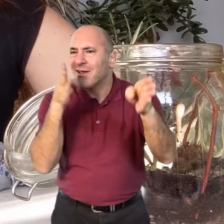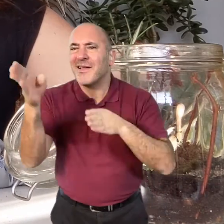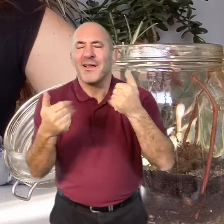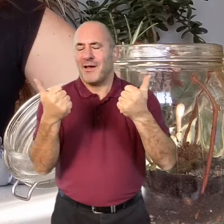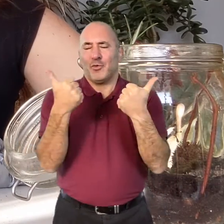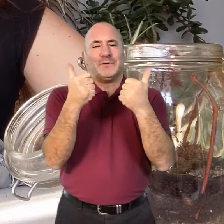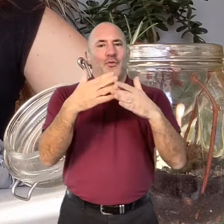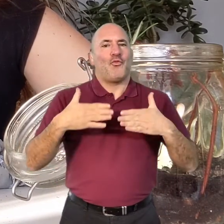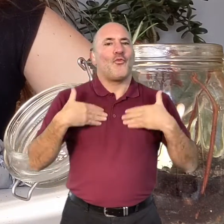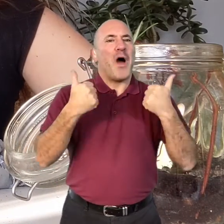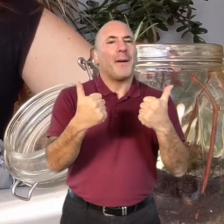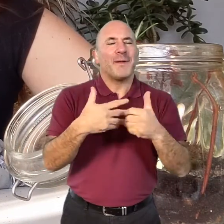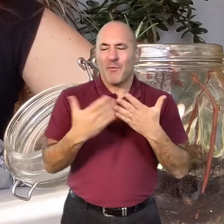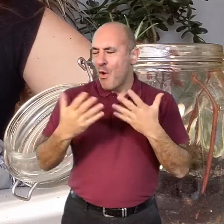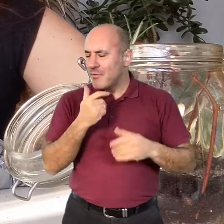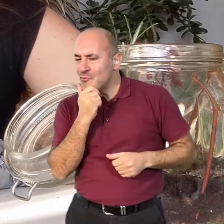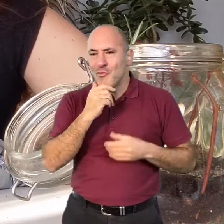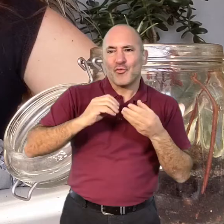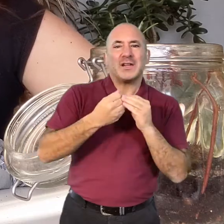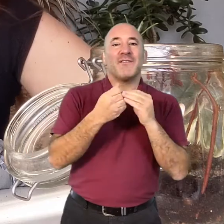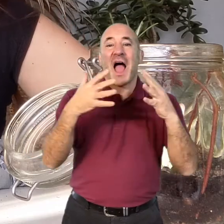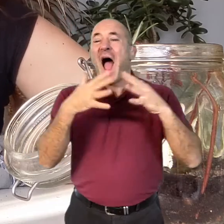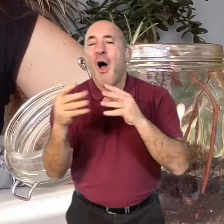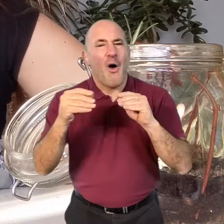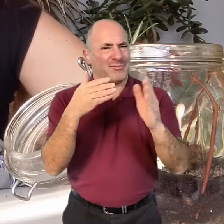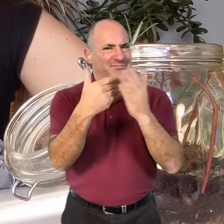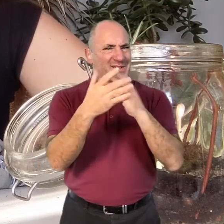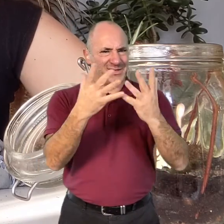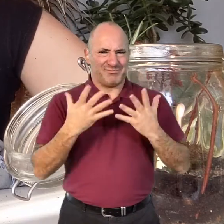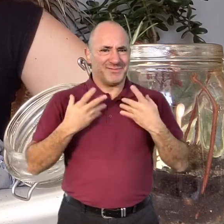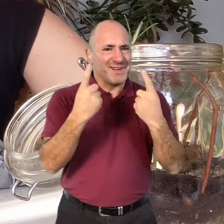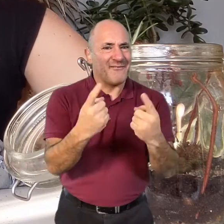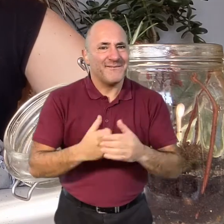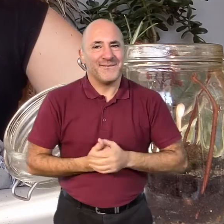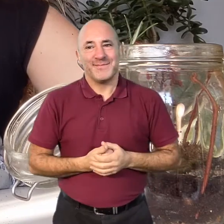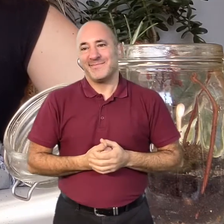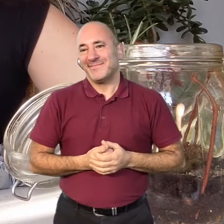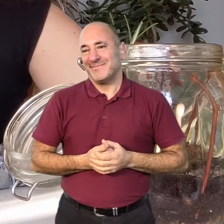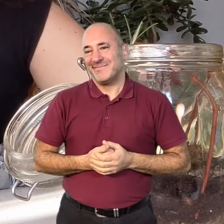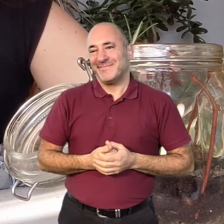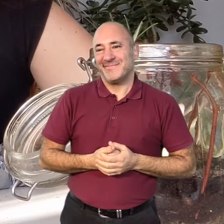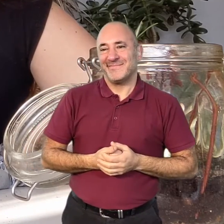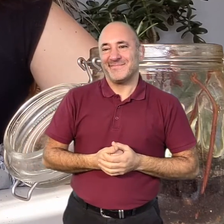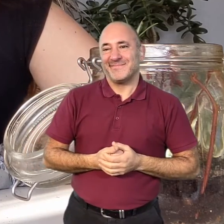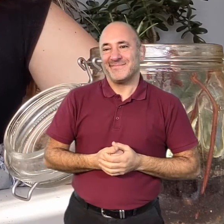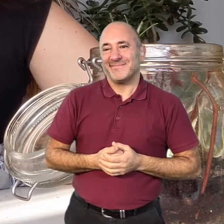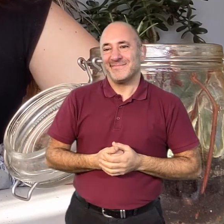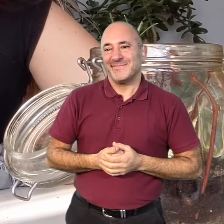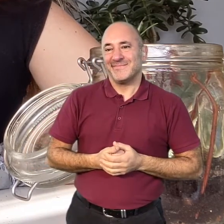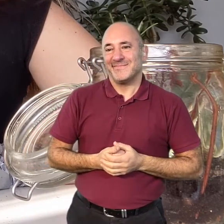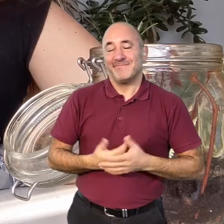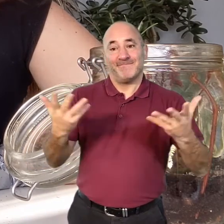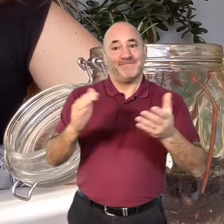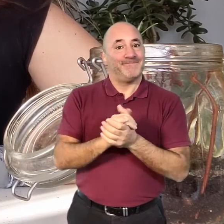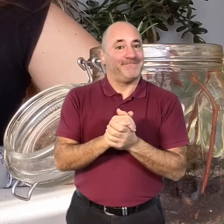you to get in touch with nature as much as you can, and get creative with how you do it.